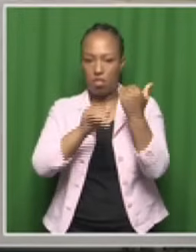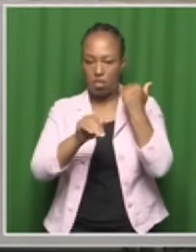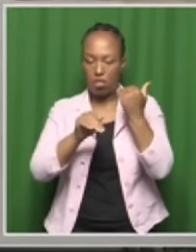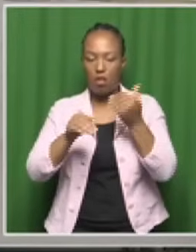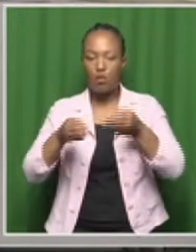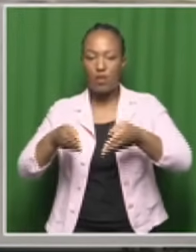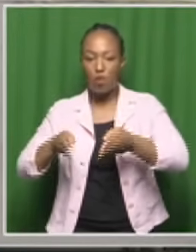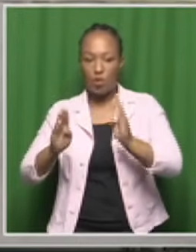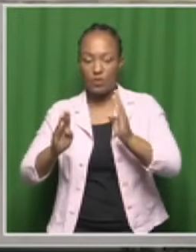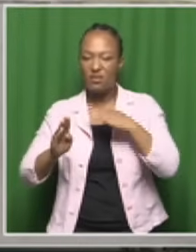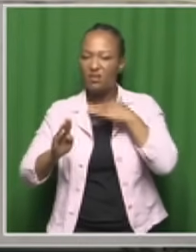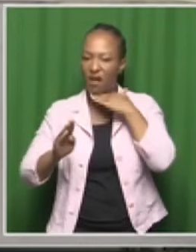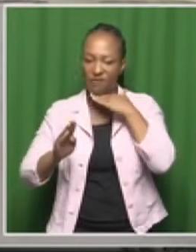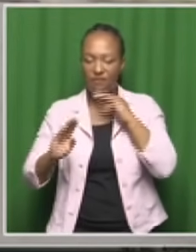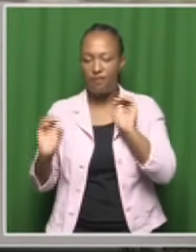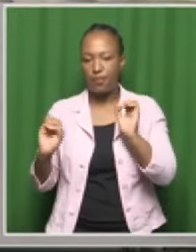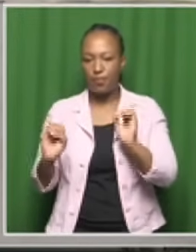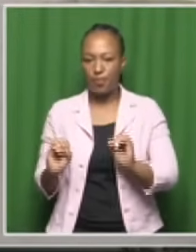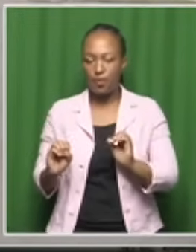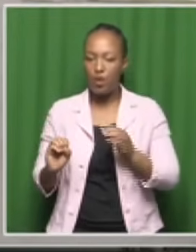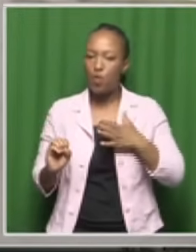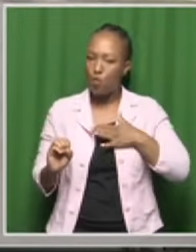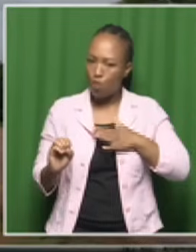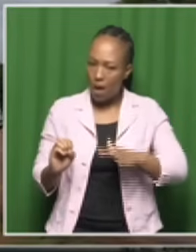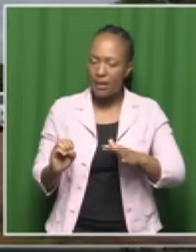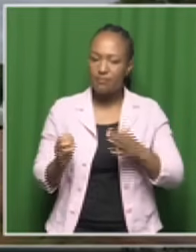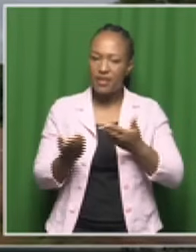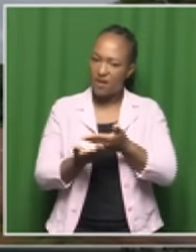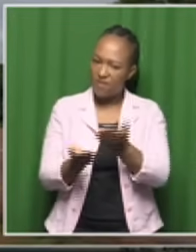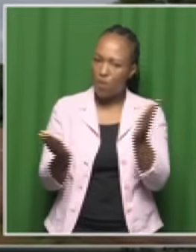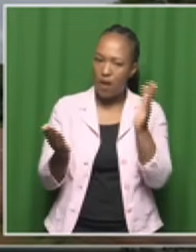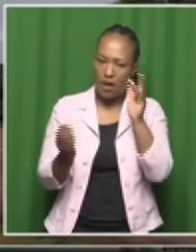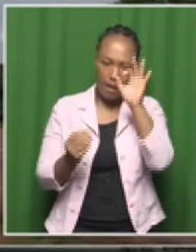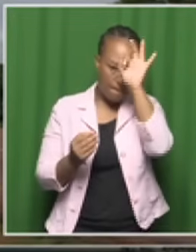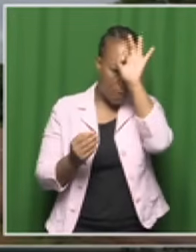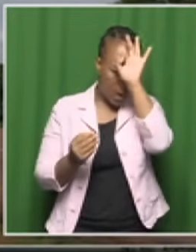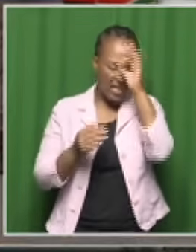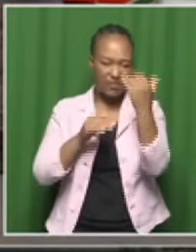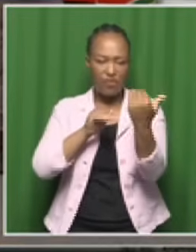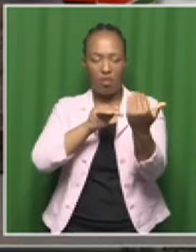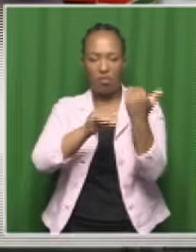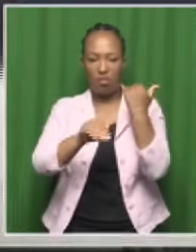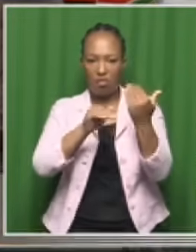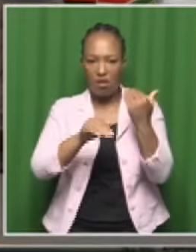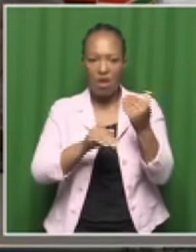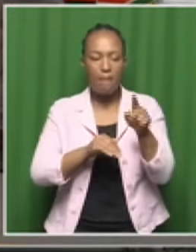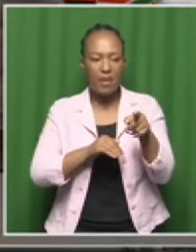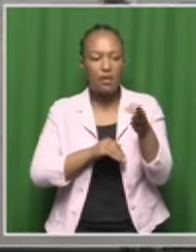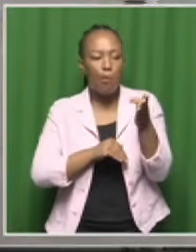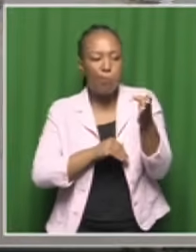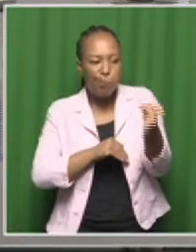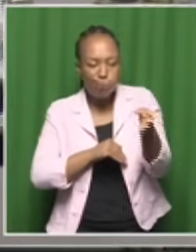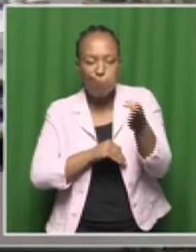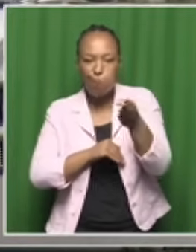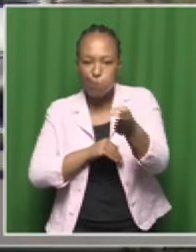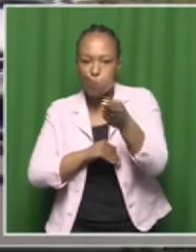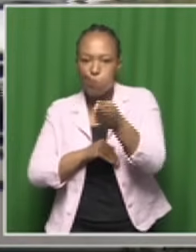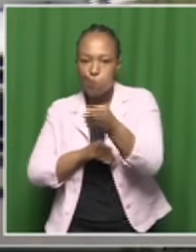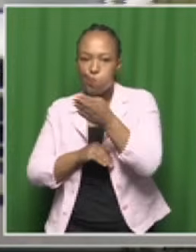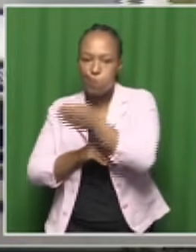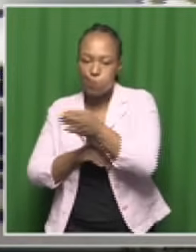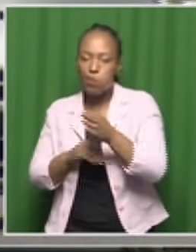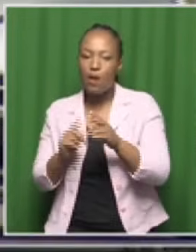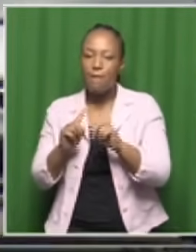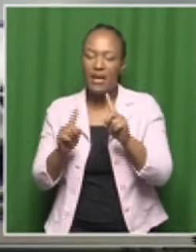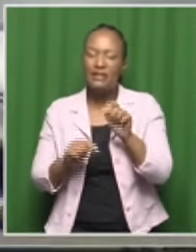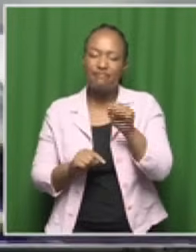to ideally have law enforcers at every corner, at every street in South Africa. I think that would assist us quite a lot, but we do realize that